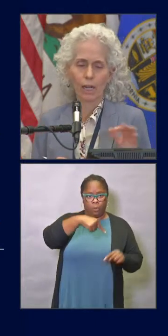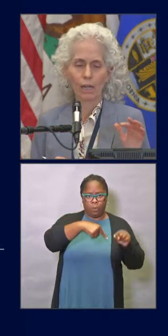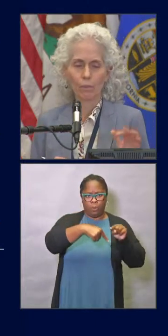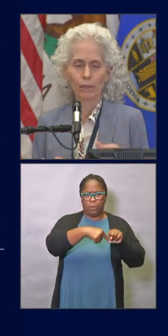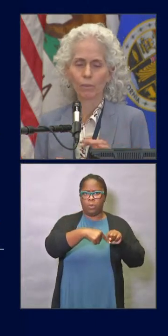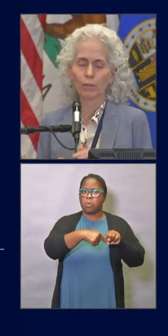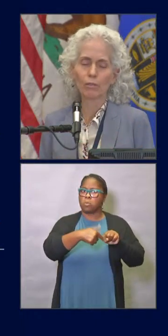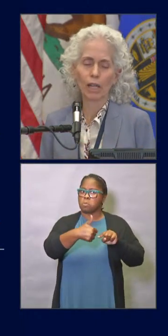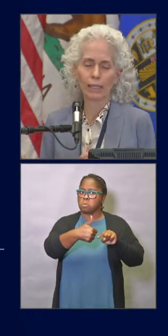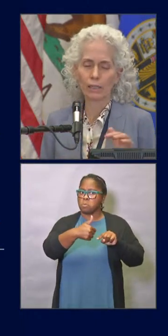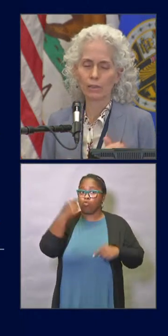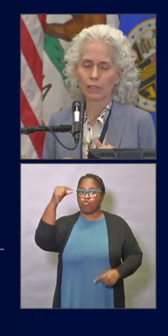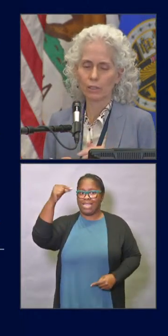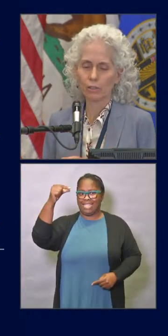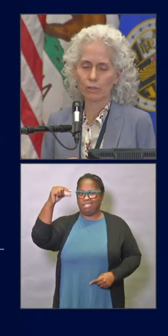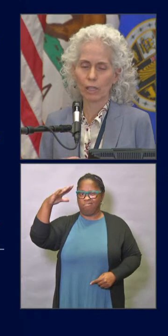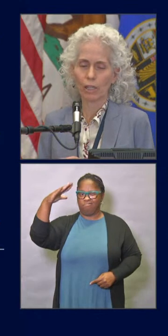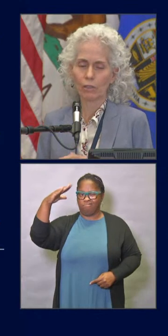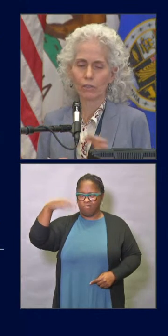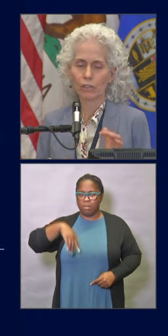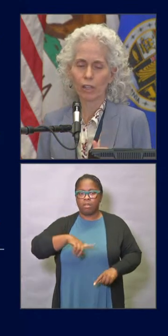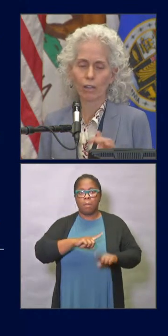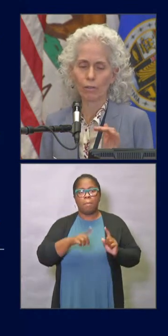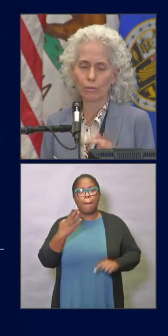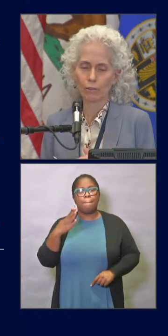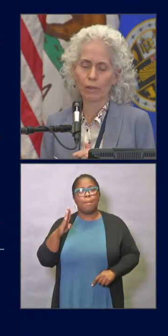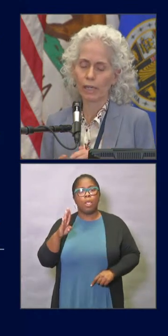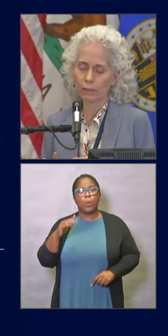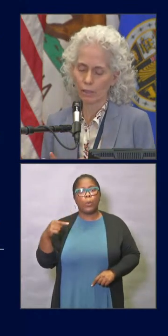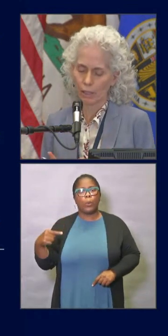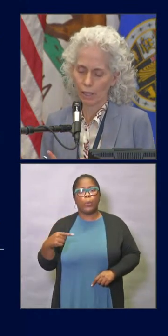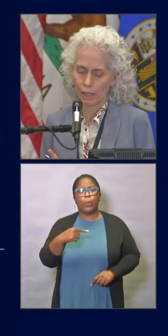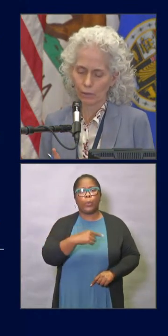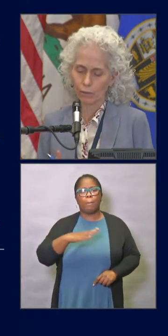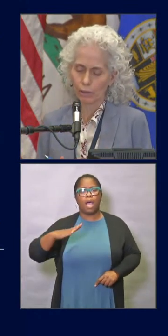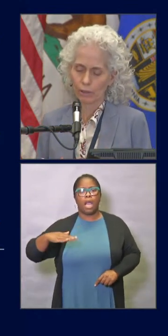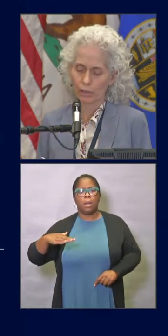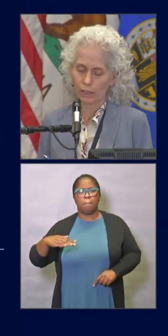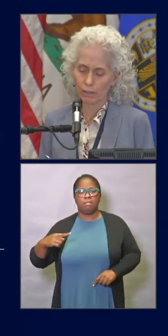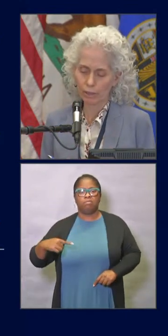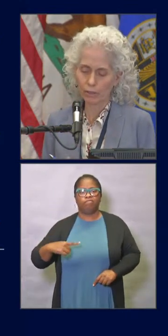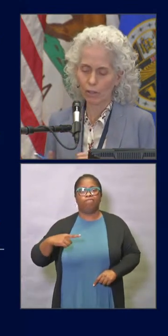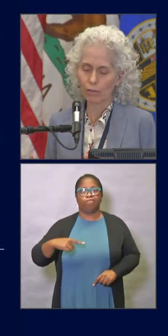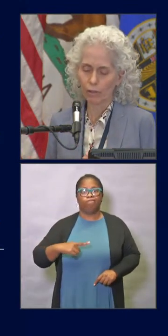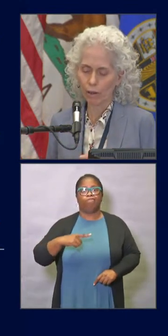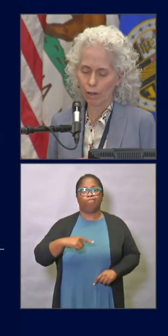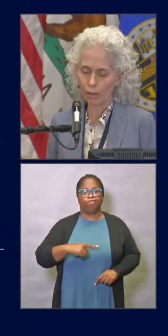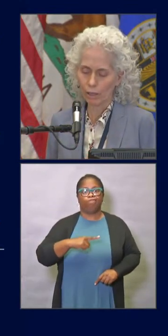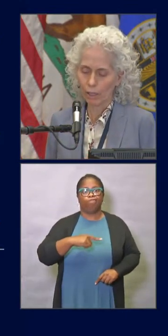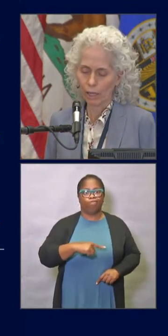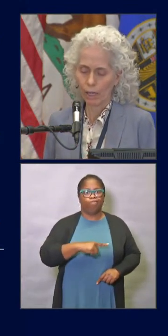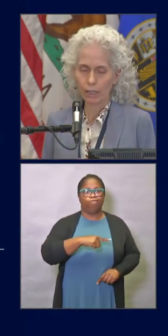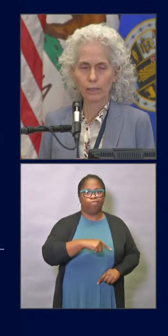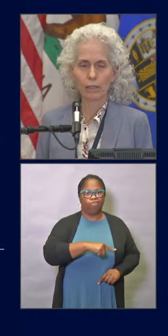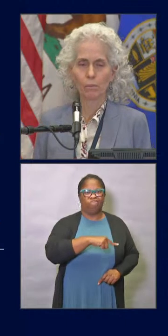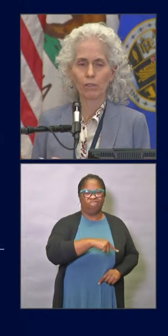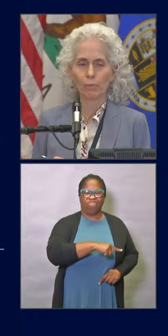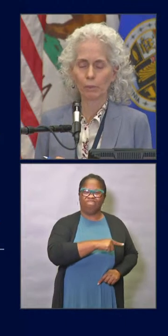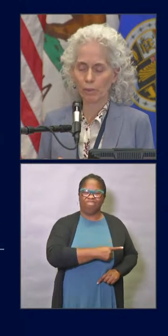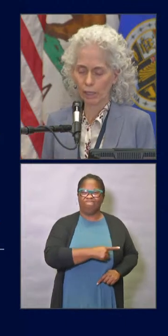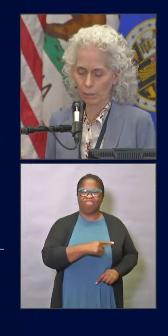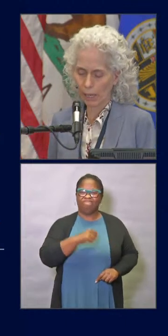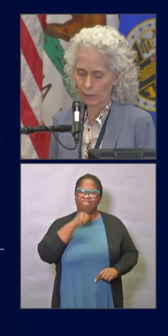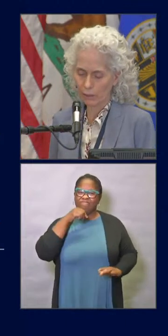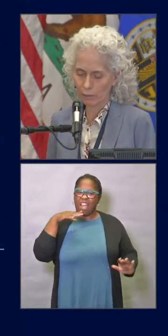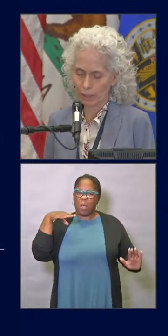line. But the blue line continues a slow trend towards a decrease overall in the number